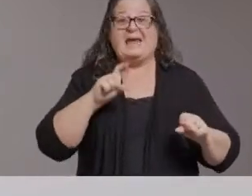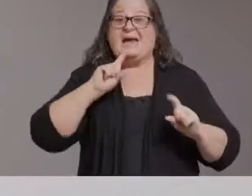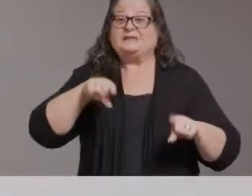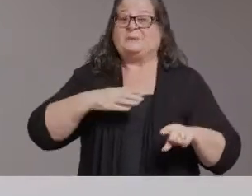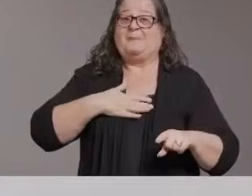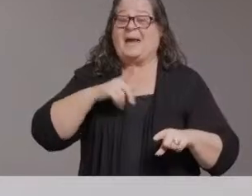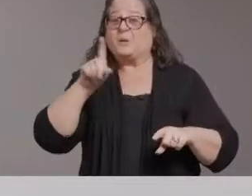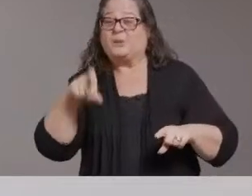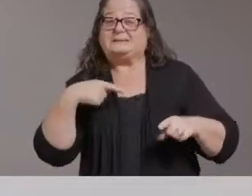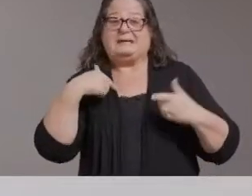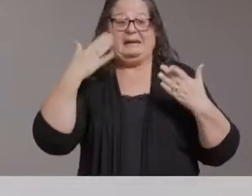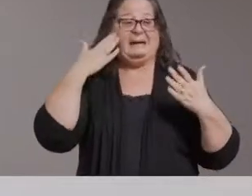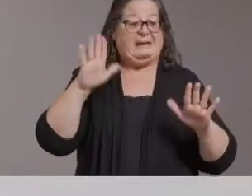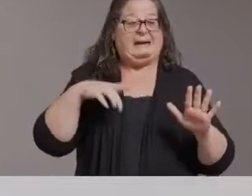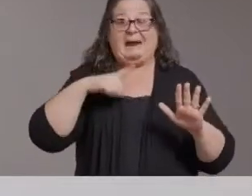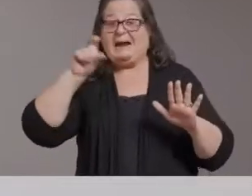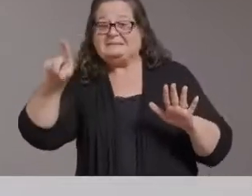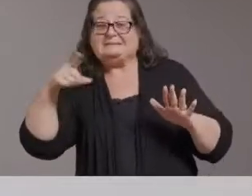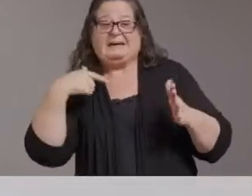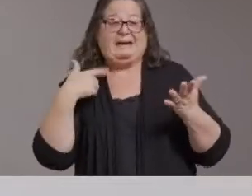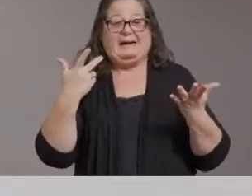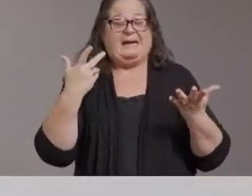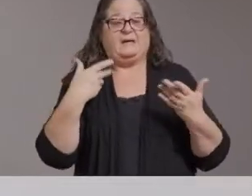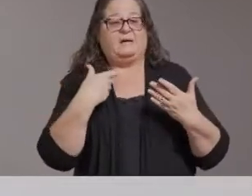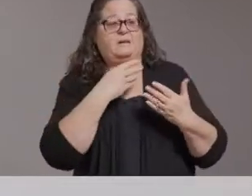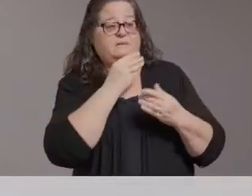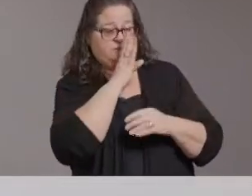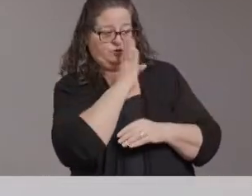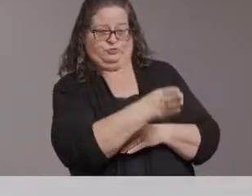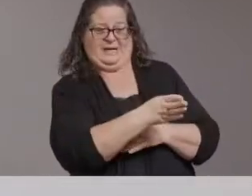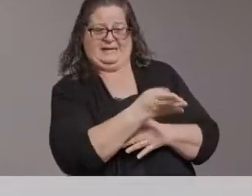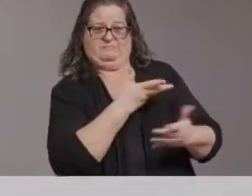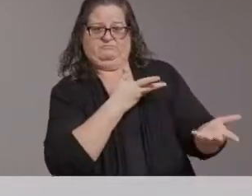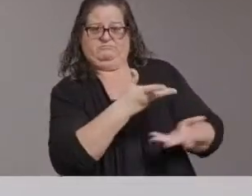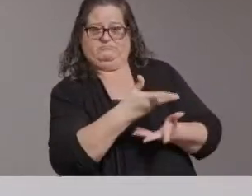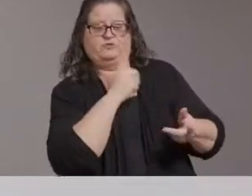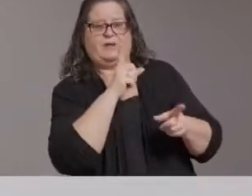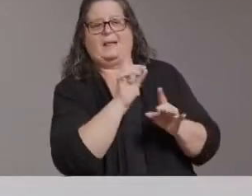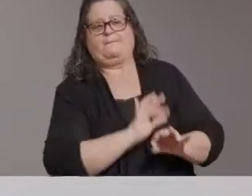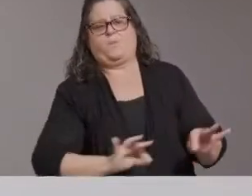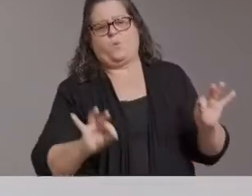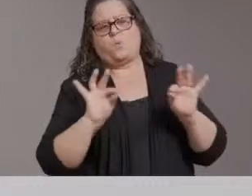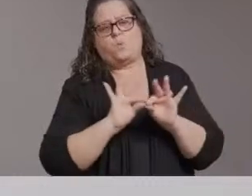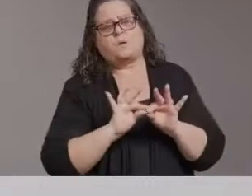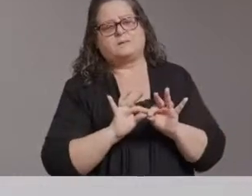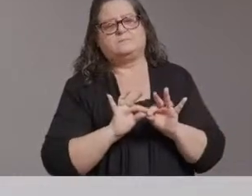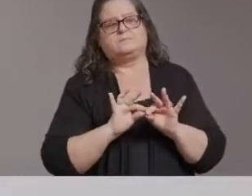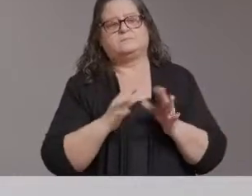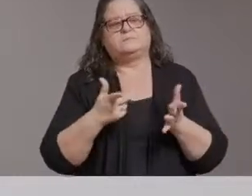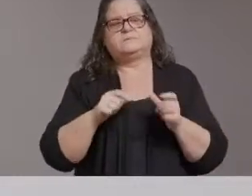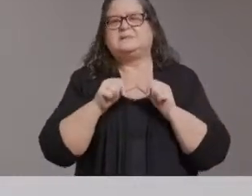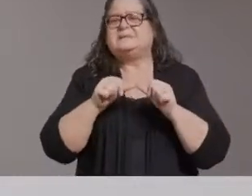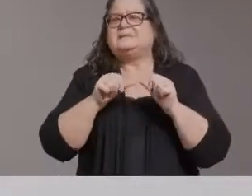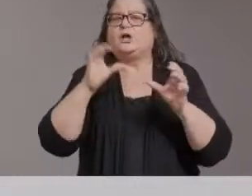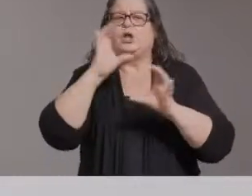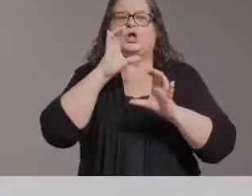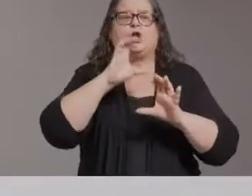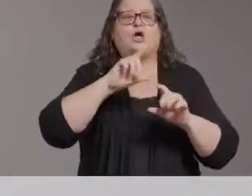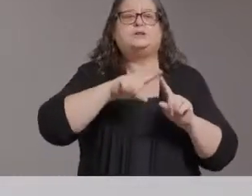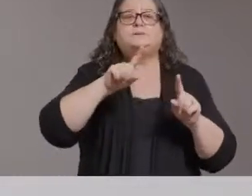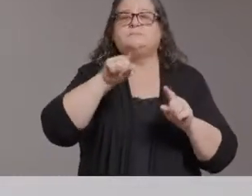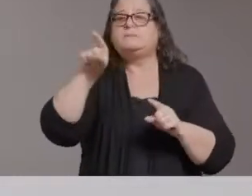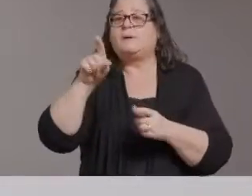ground direct communication, I think is highly important. And we continue to look for partners who we can work